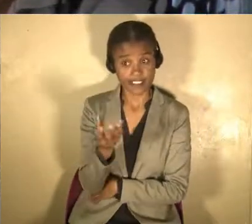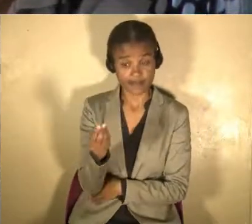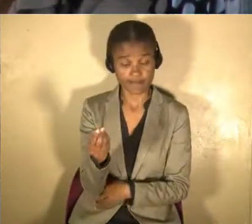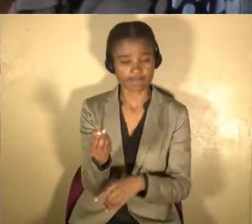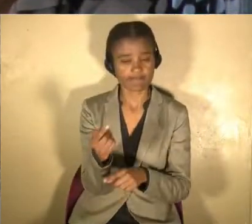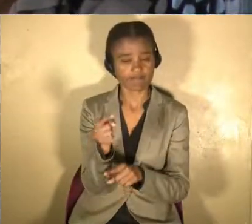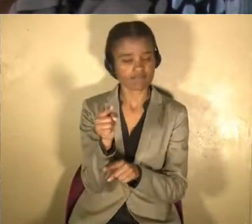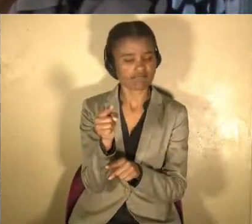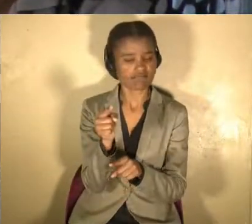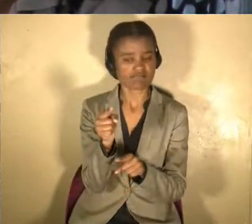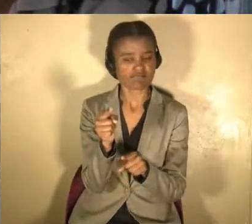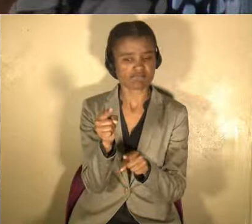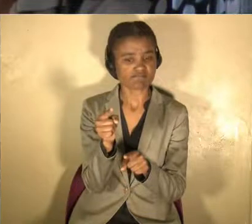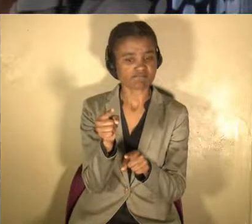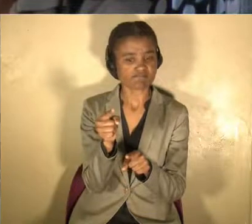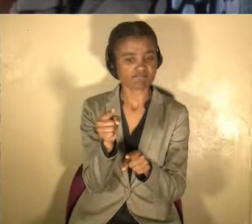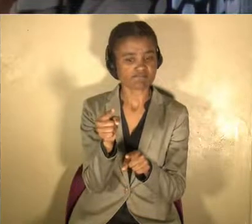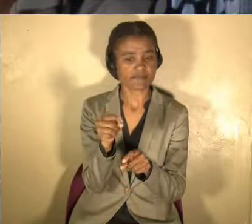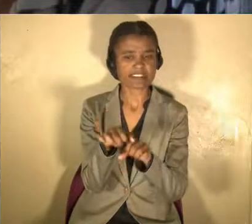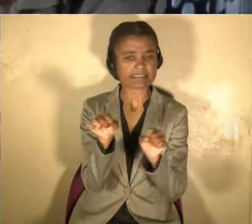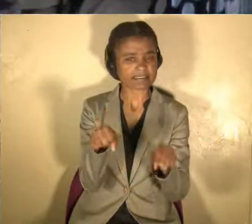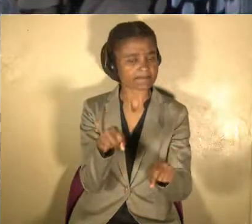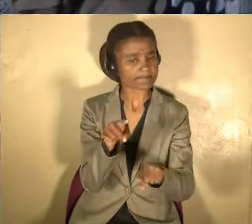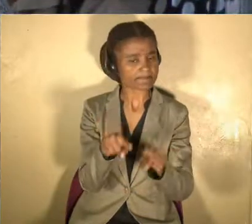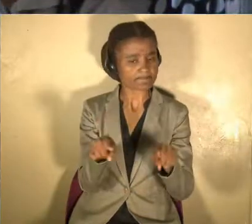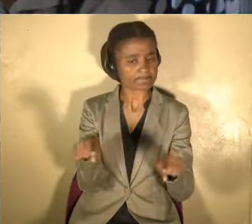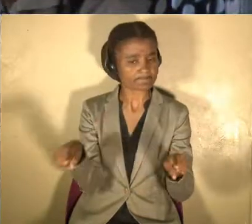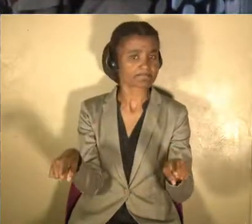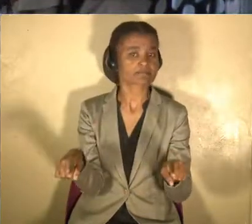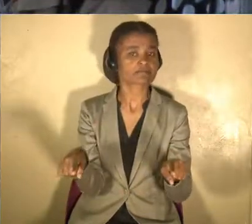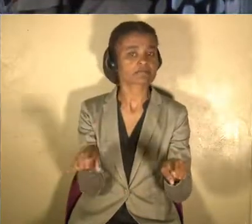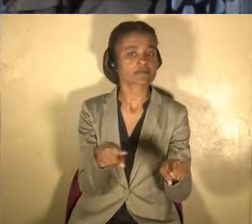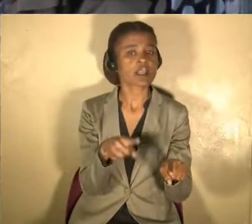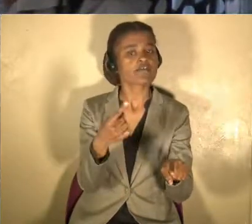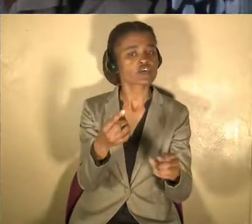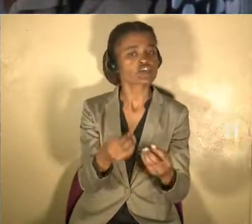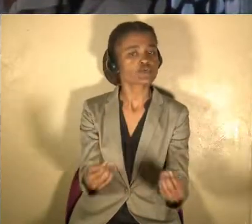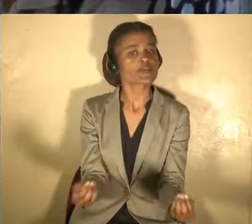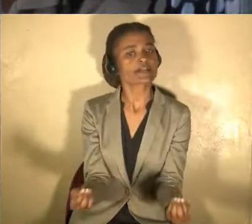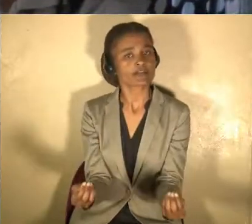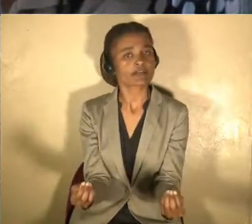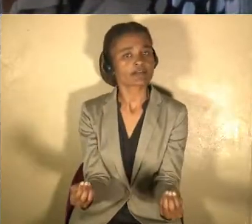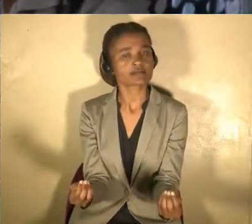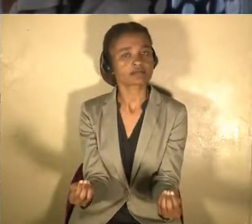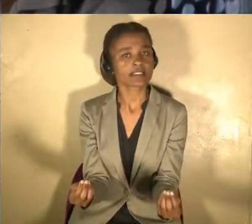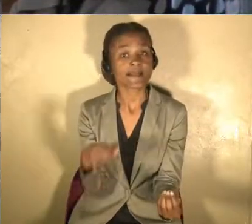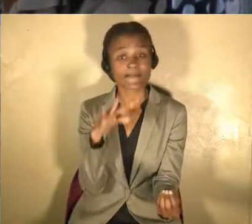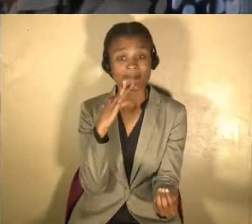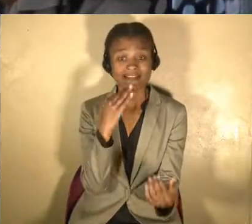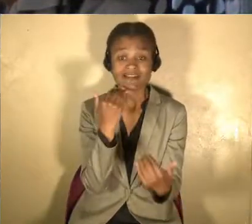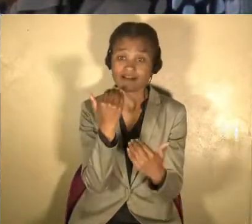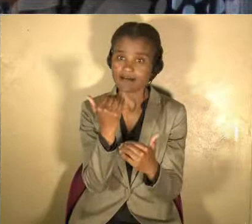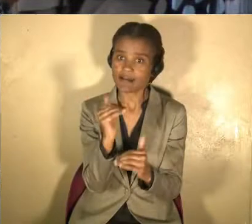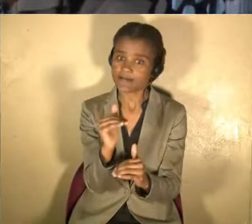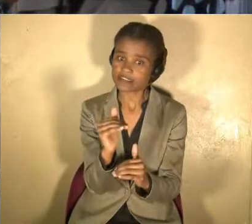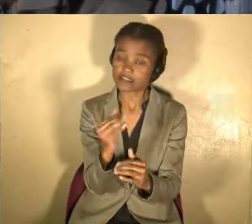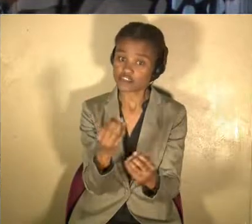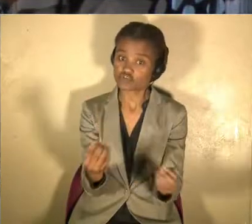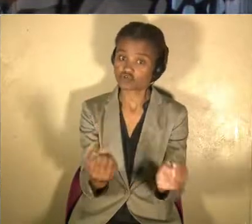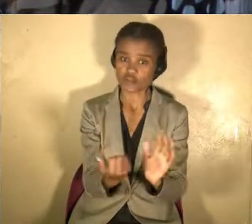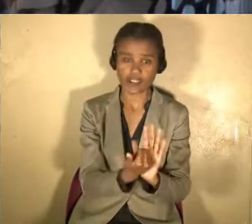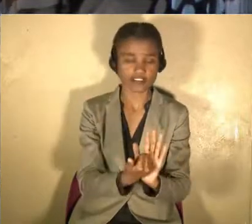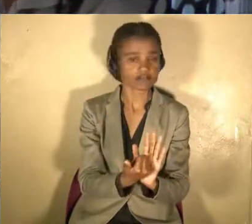based on the circumstances e bana le tsona. So a se gore di tloba limited fela ko Children's